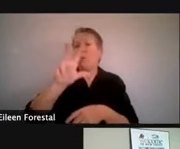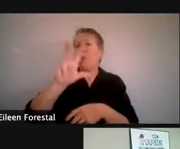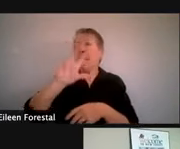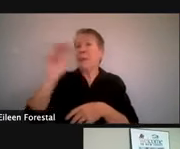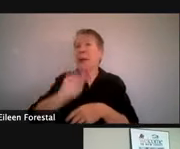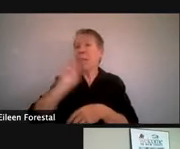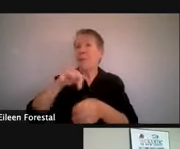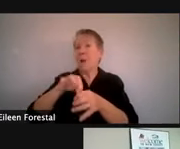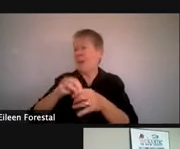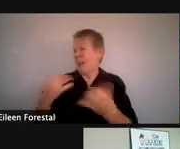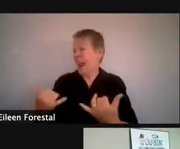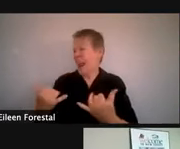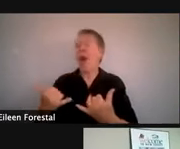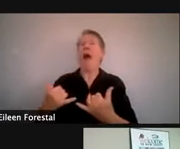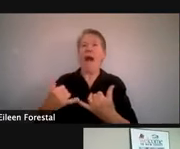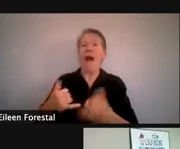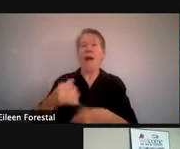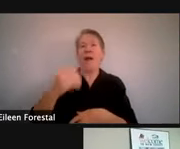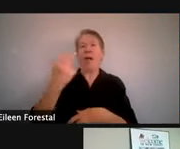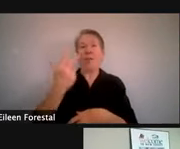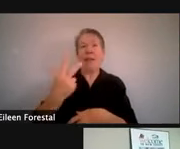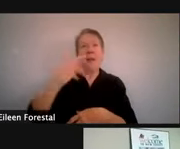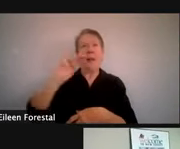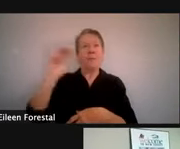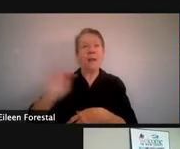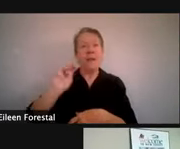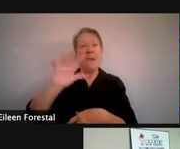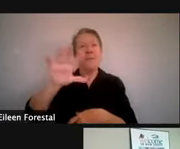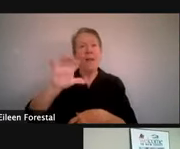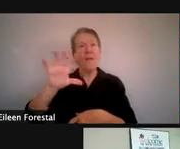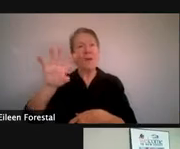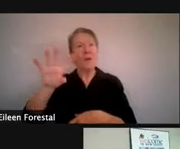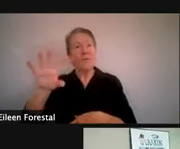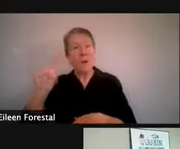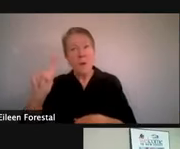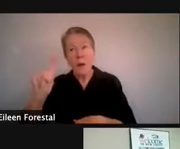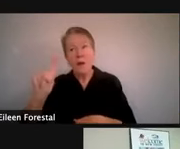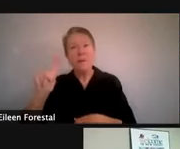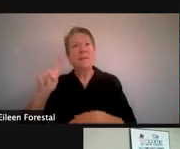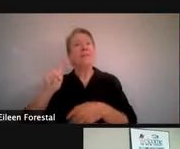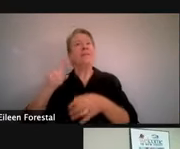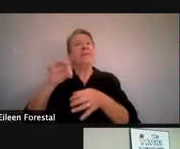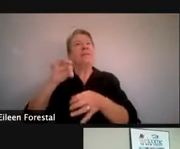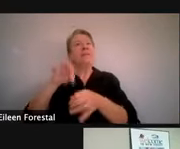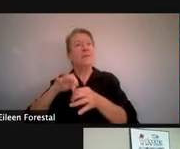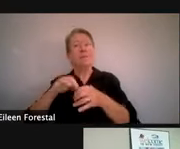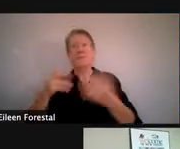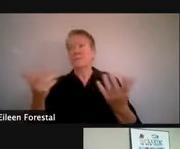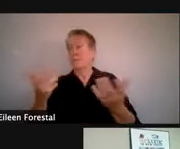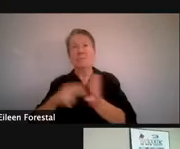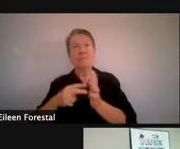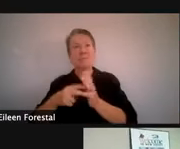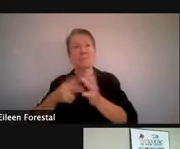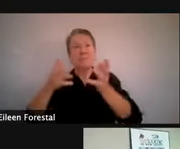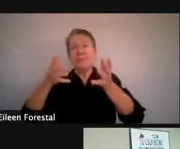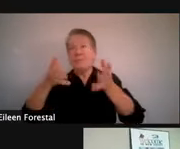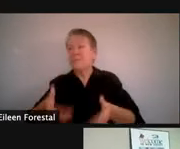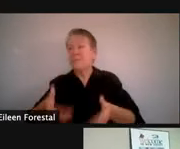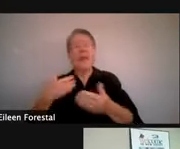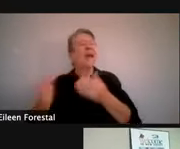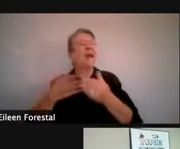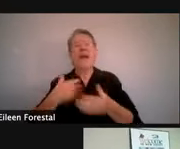3,006,541. Pretty remarkable here with 5 days to go to Election Day. And again, I don't care who you vote for, but we do care. It's